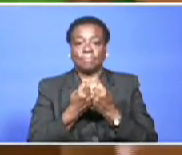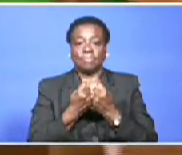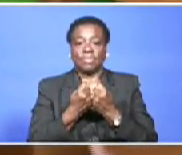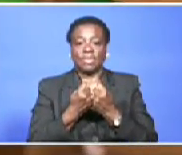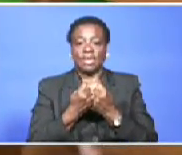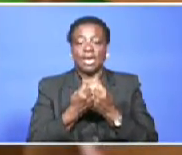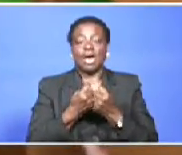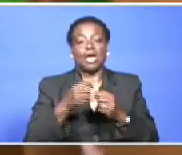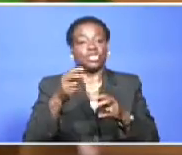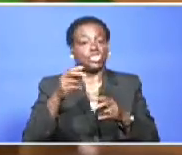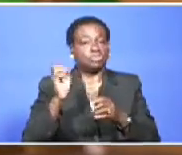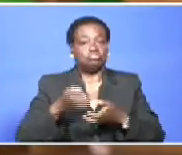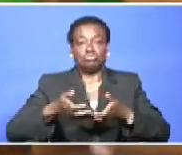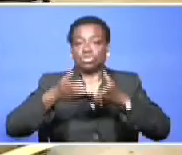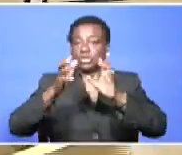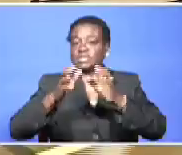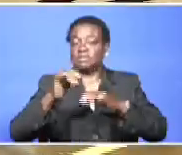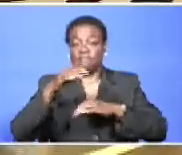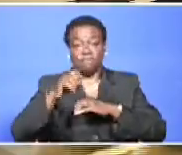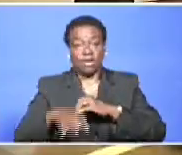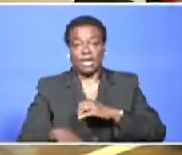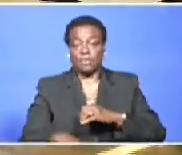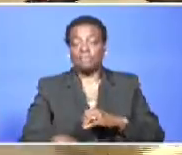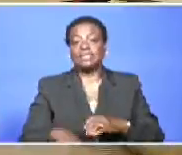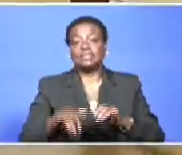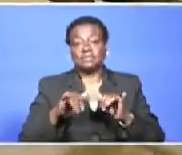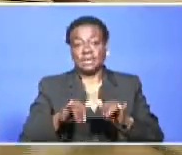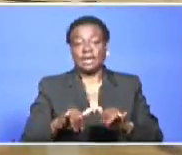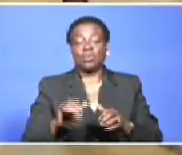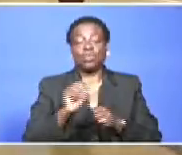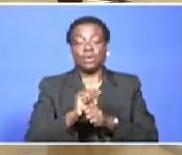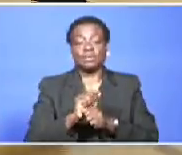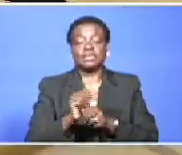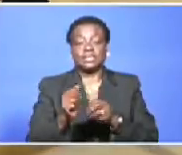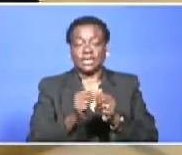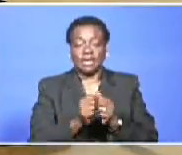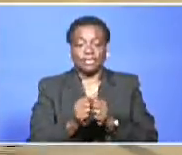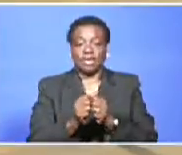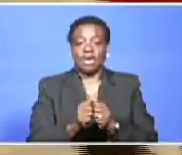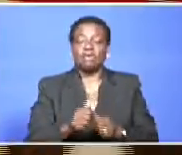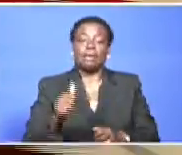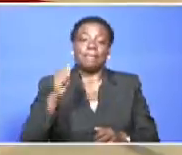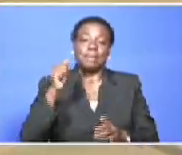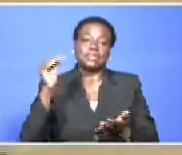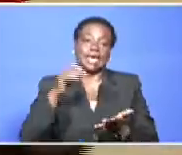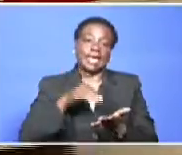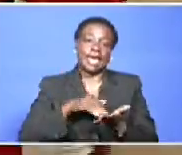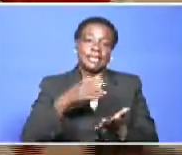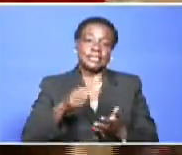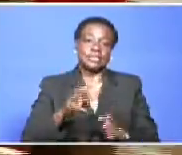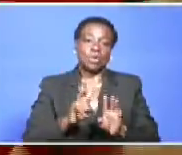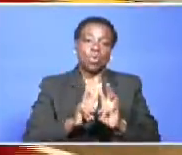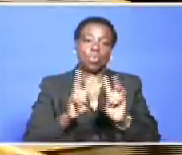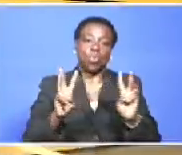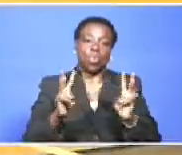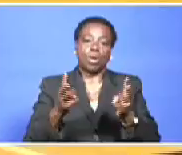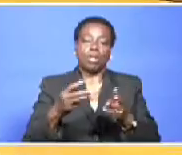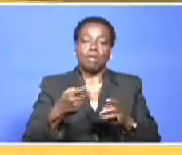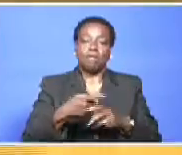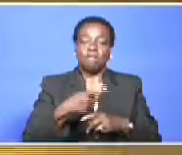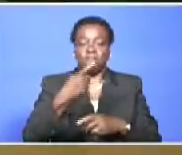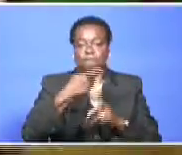was unfalling. We just have to stay composed and work together. Yeah, obviously your back is against the wall for Tuesday. We're not going